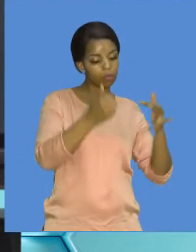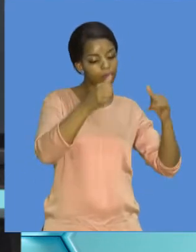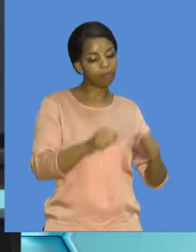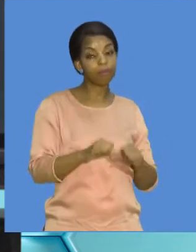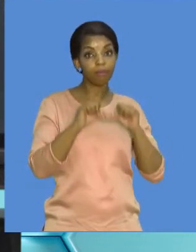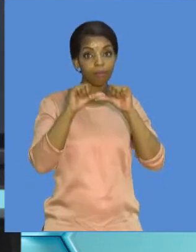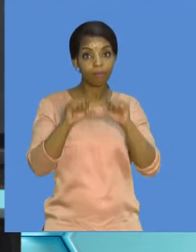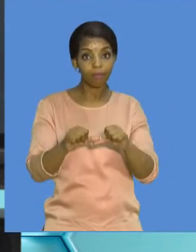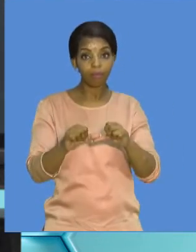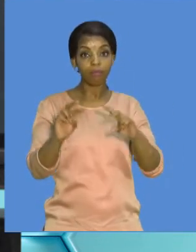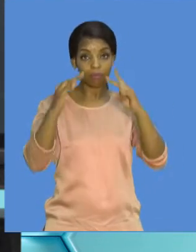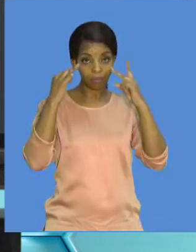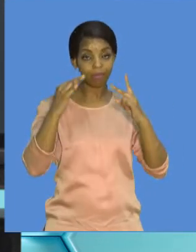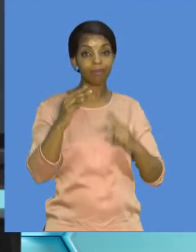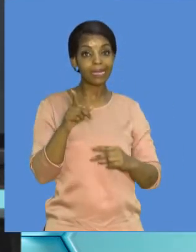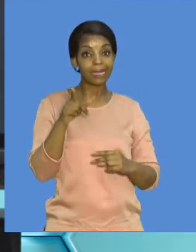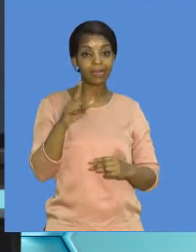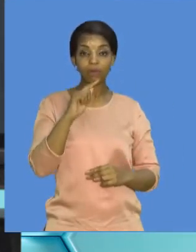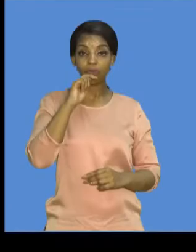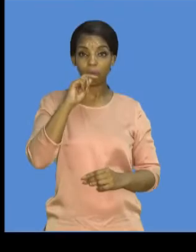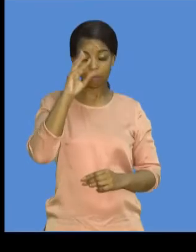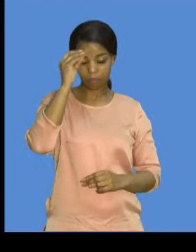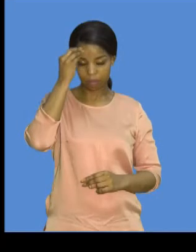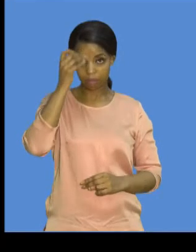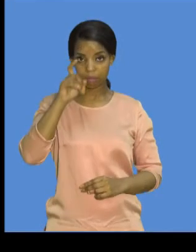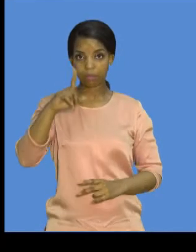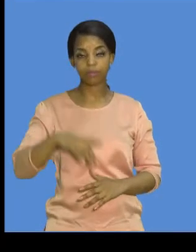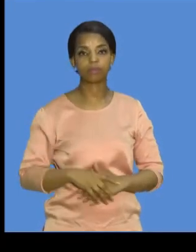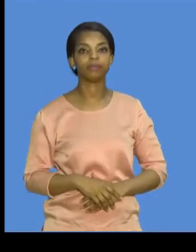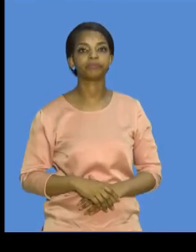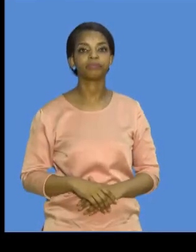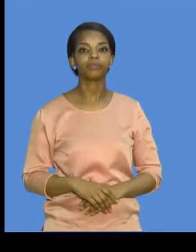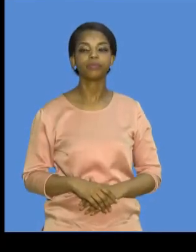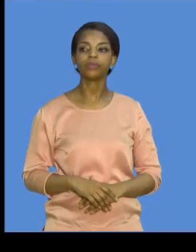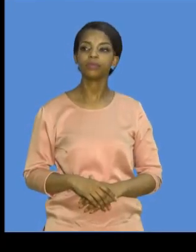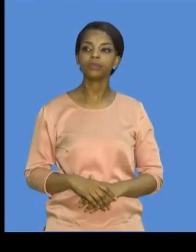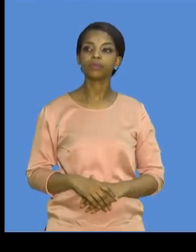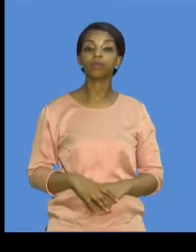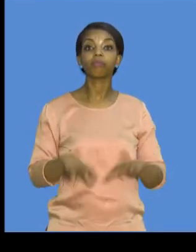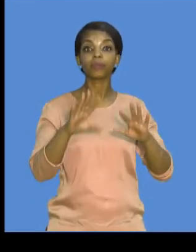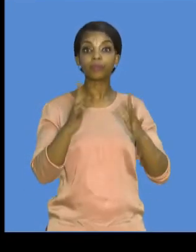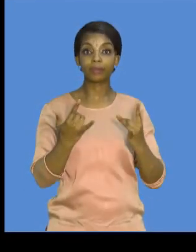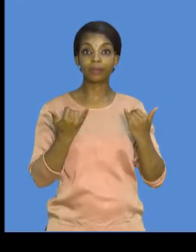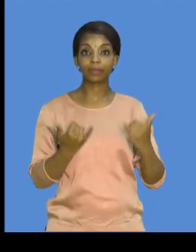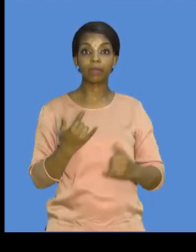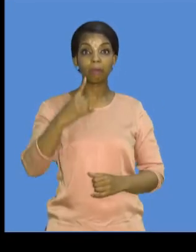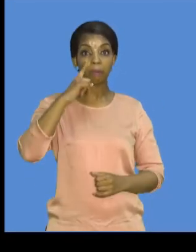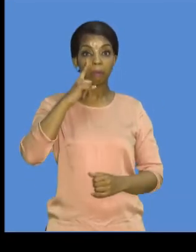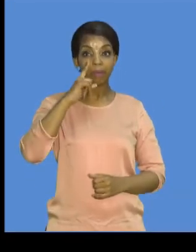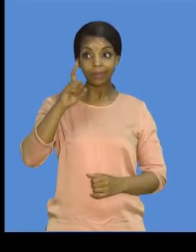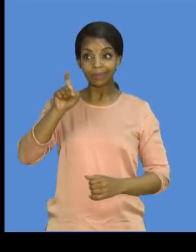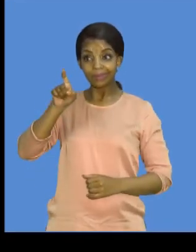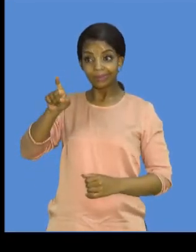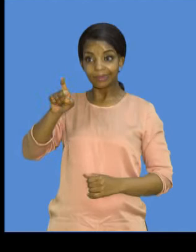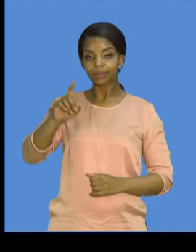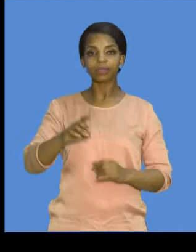It's really quite a very big idea that we're dealing with. Now, if you look at the graph for this one, you can see